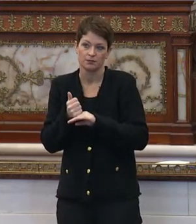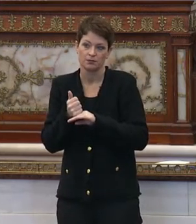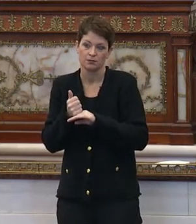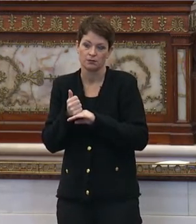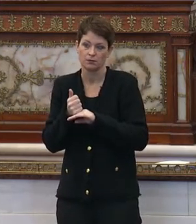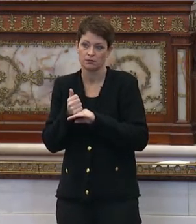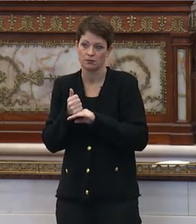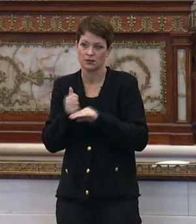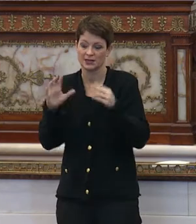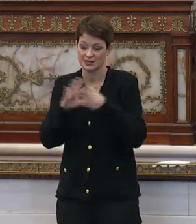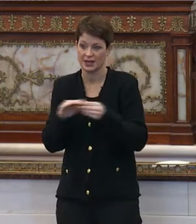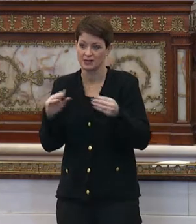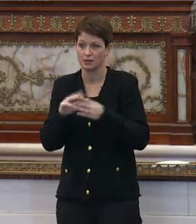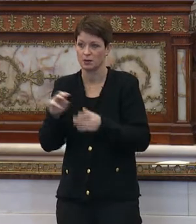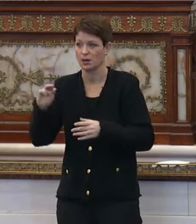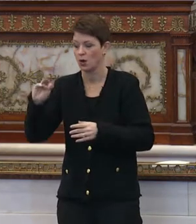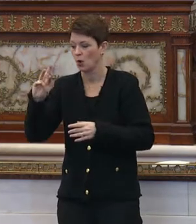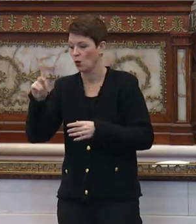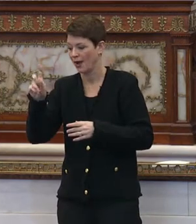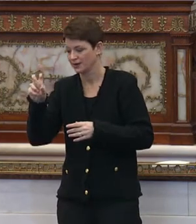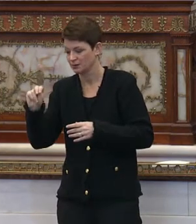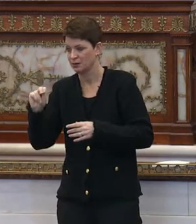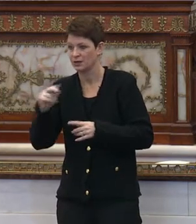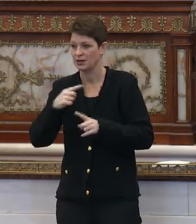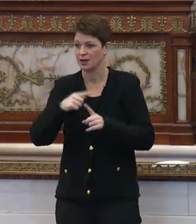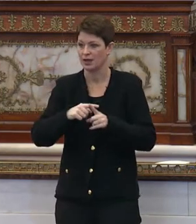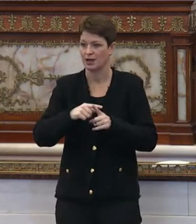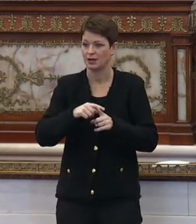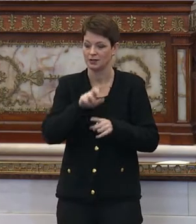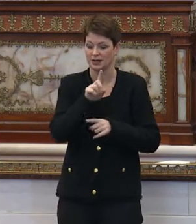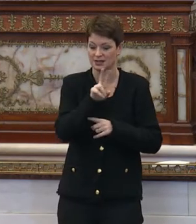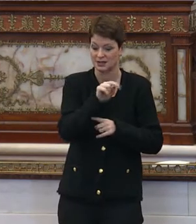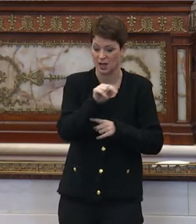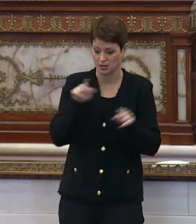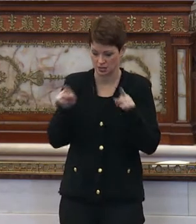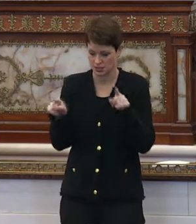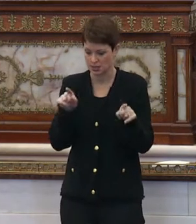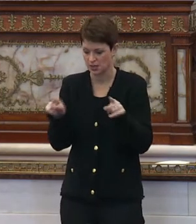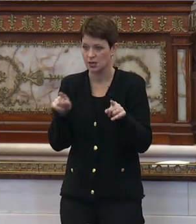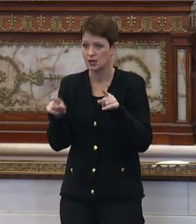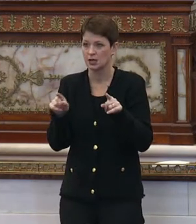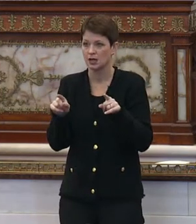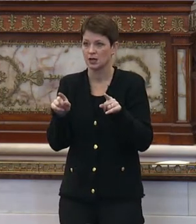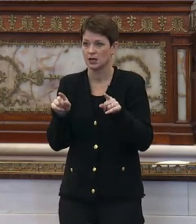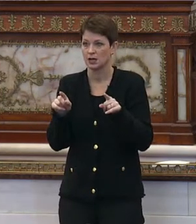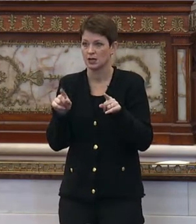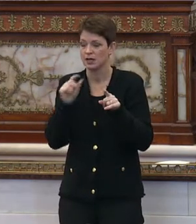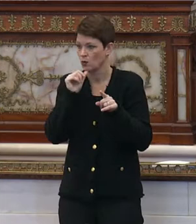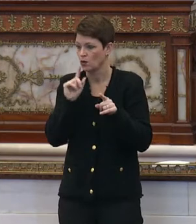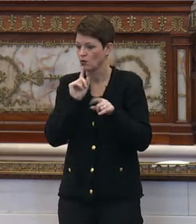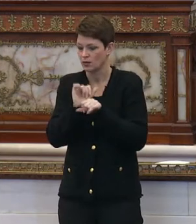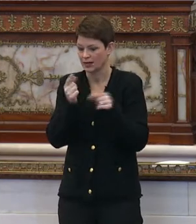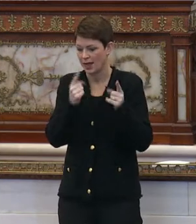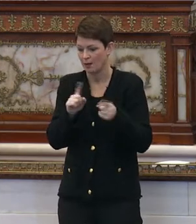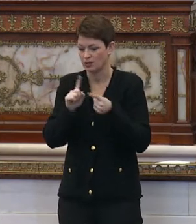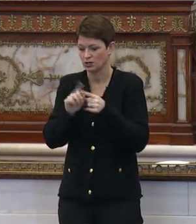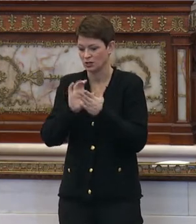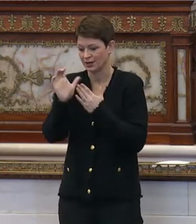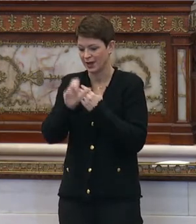of Ms. Waxman and Treasurer Dunn, a lot of the spending is not going to occur until calendar